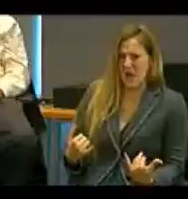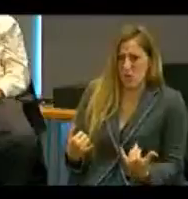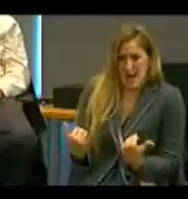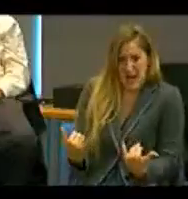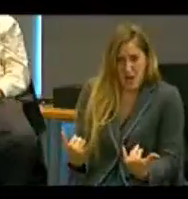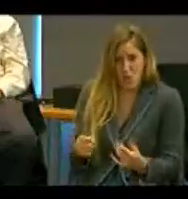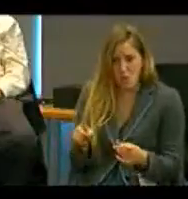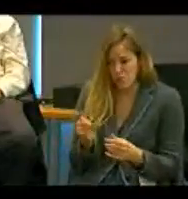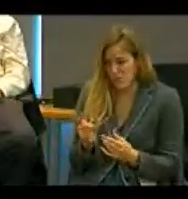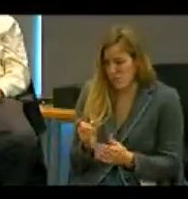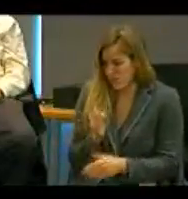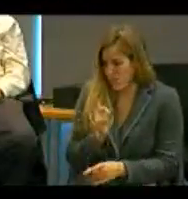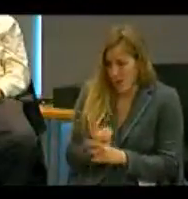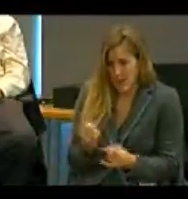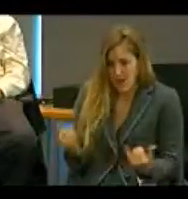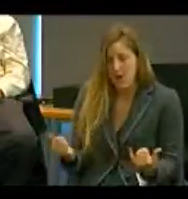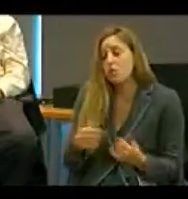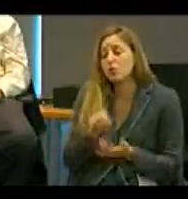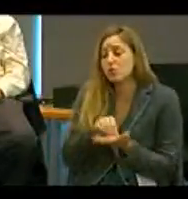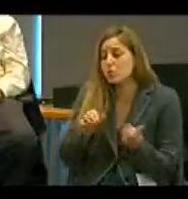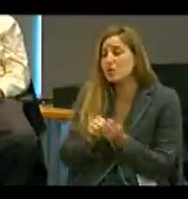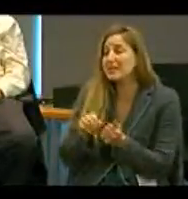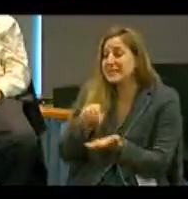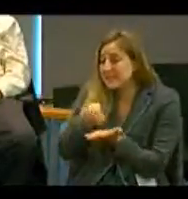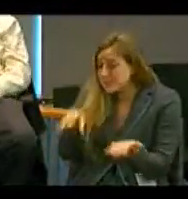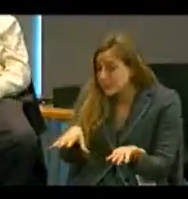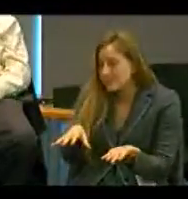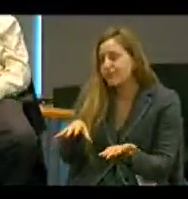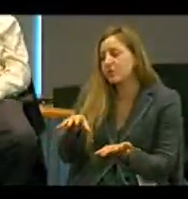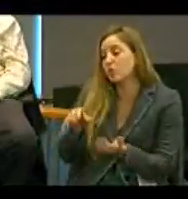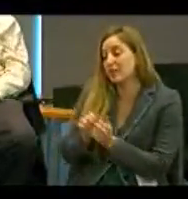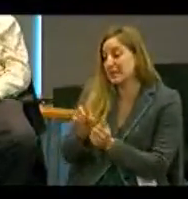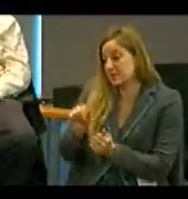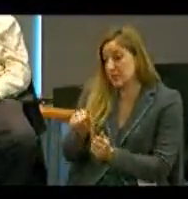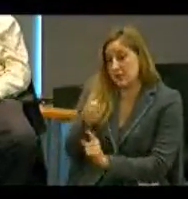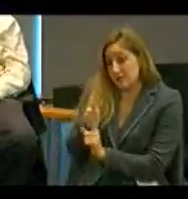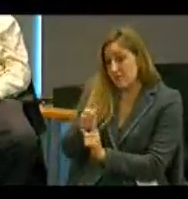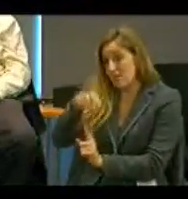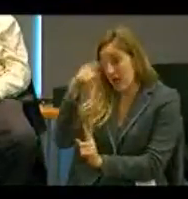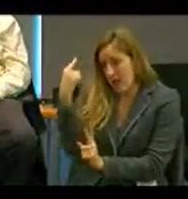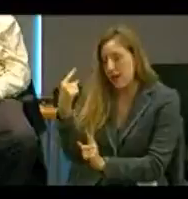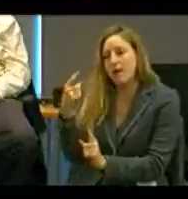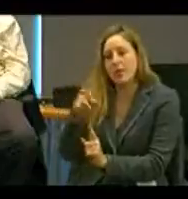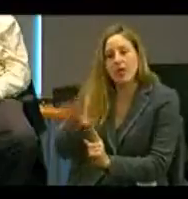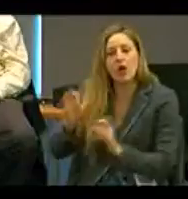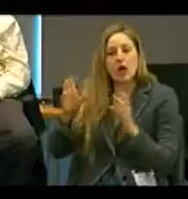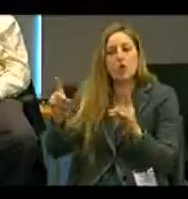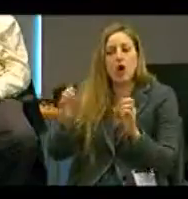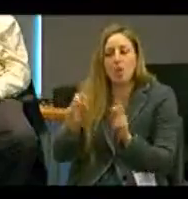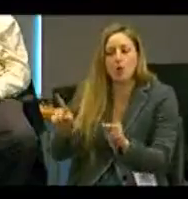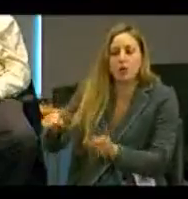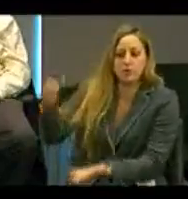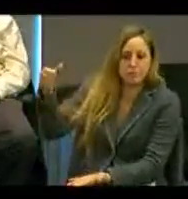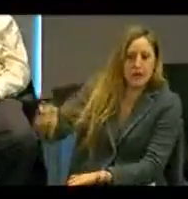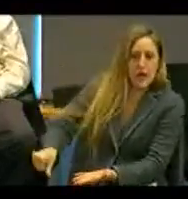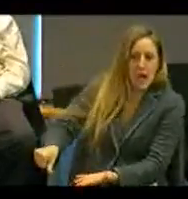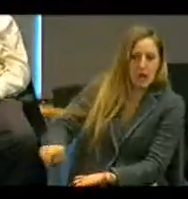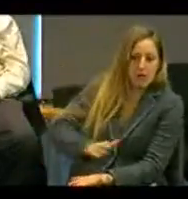now, students with disabilities who are Black are having their educational opportunity denied. Commissioner